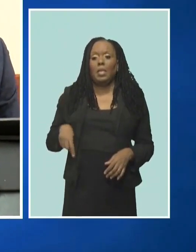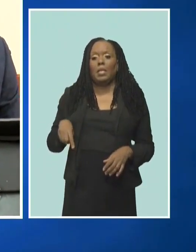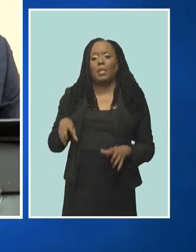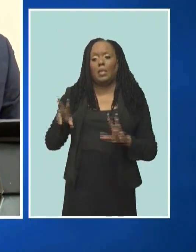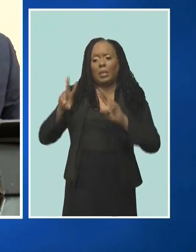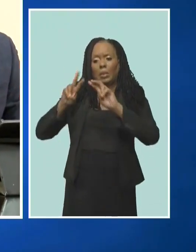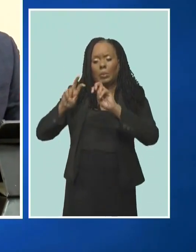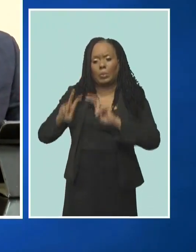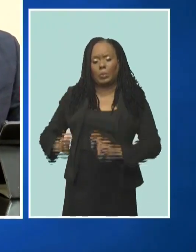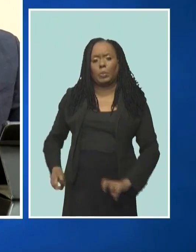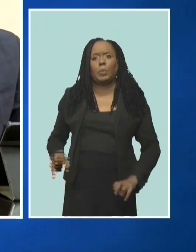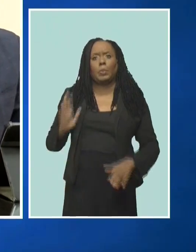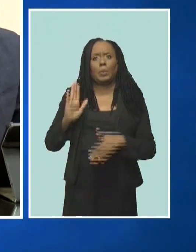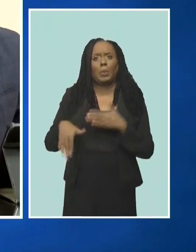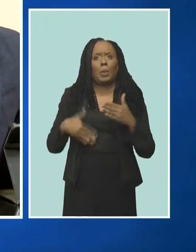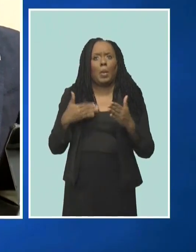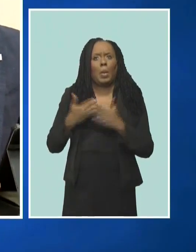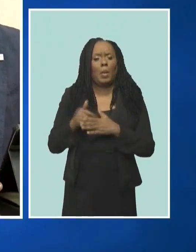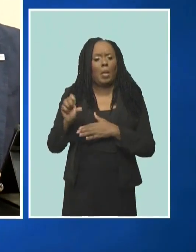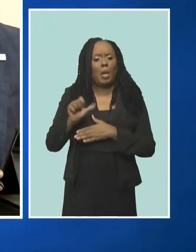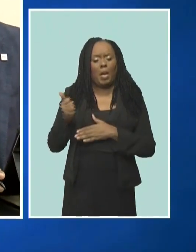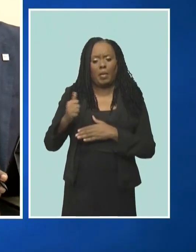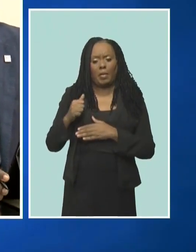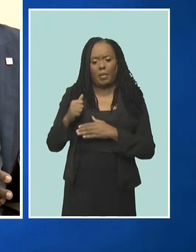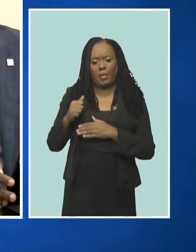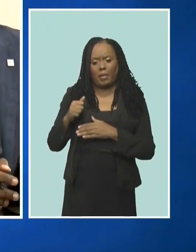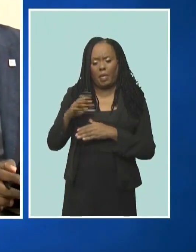other structures that are so important